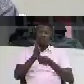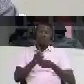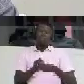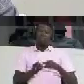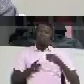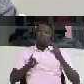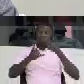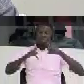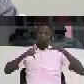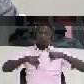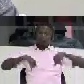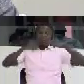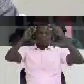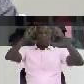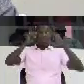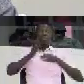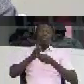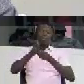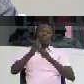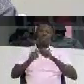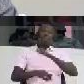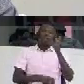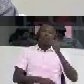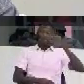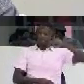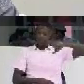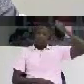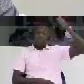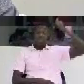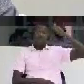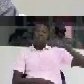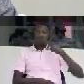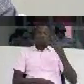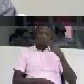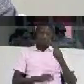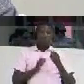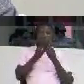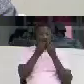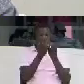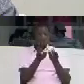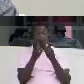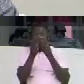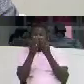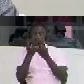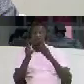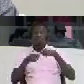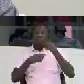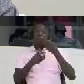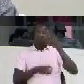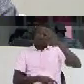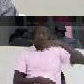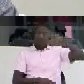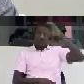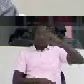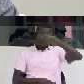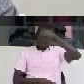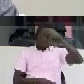imams, and other elders with a view to informing them of the Commission's work,